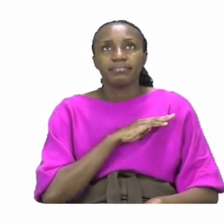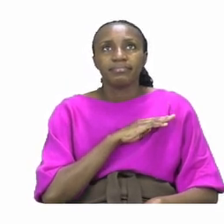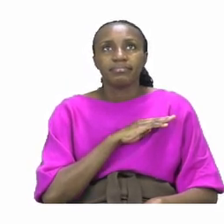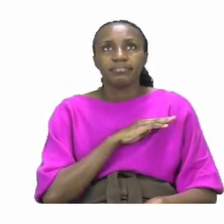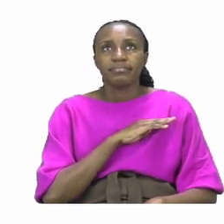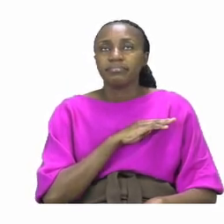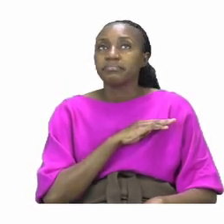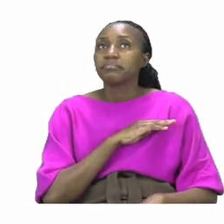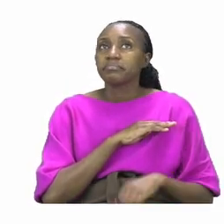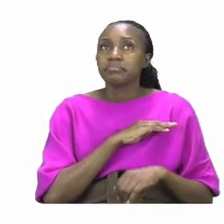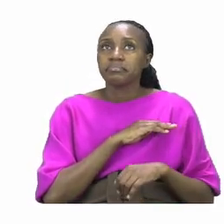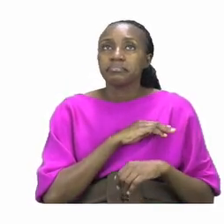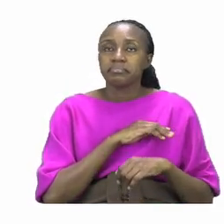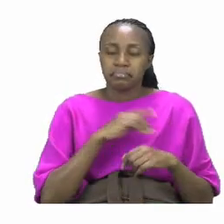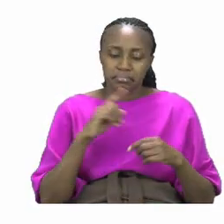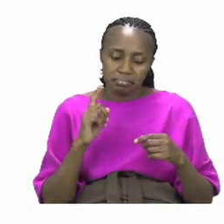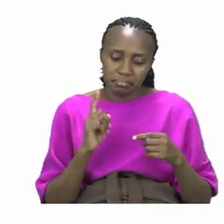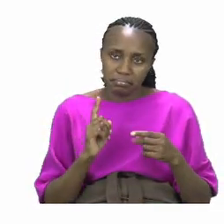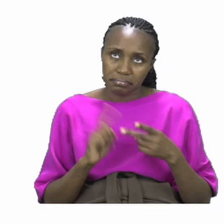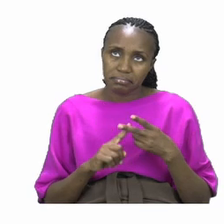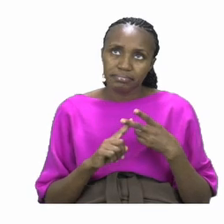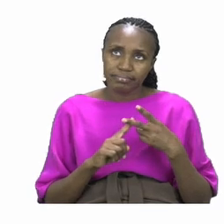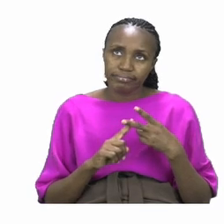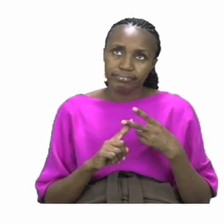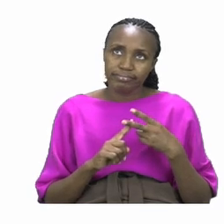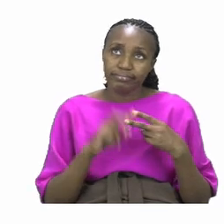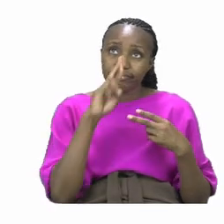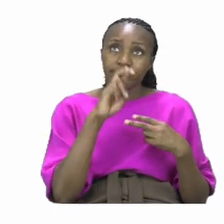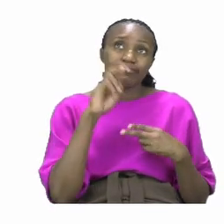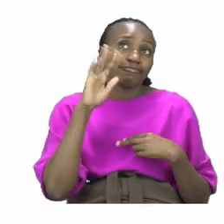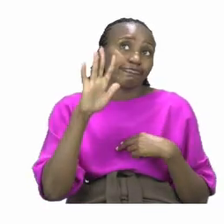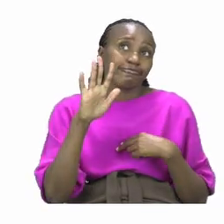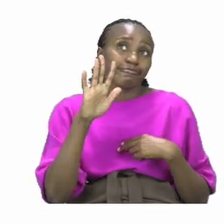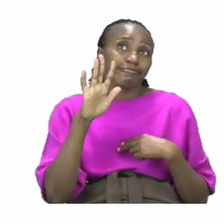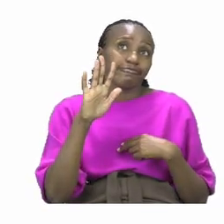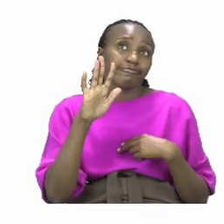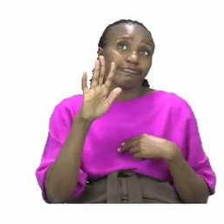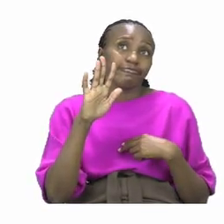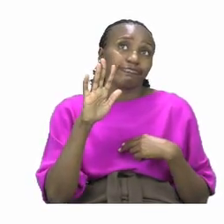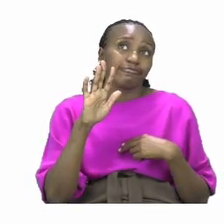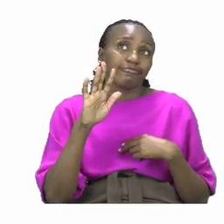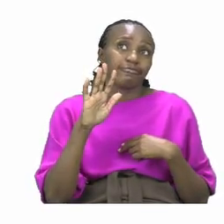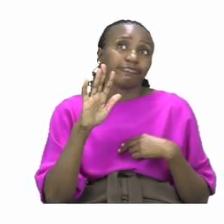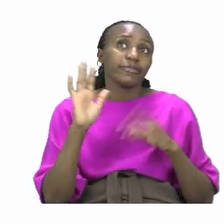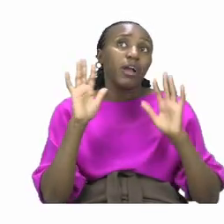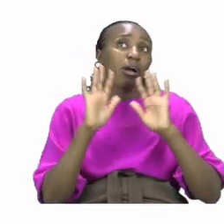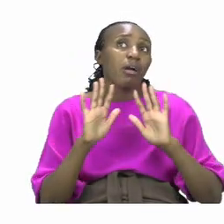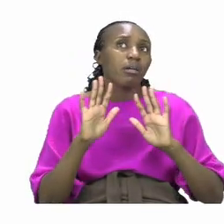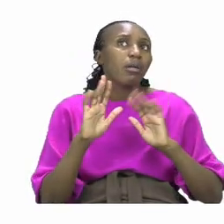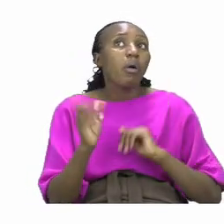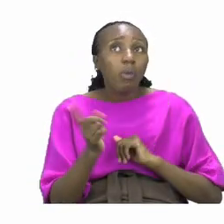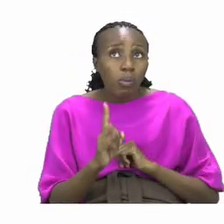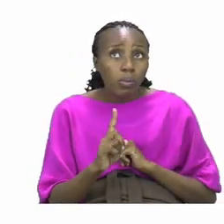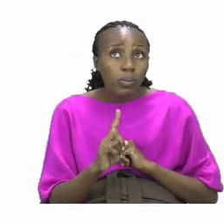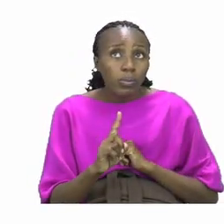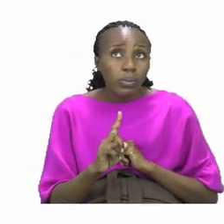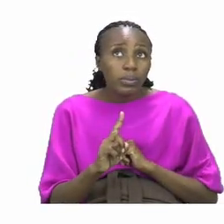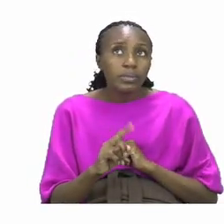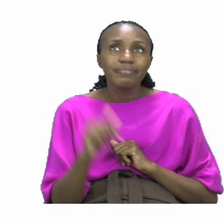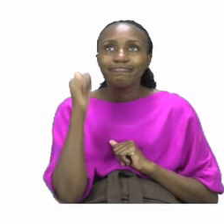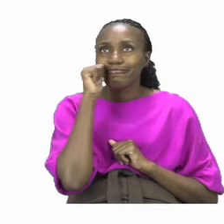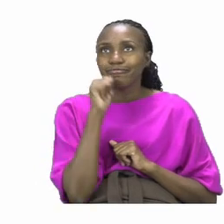the next coin that appears there, $5 coin. You're going to color that coin